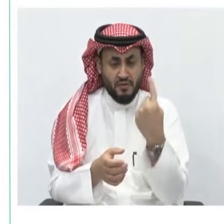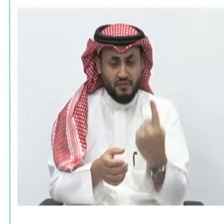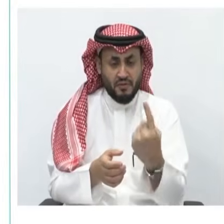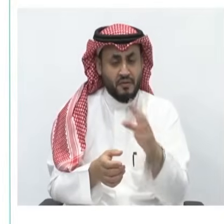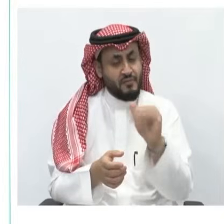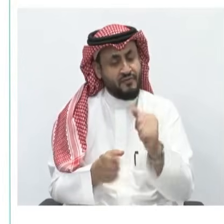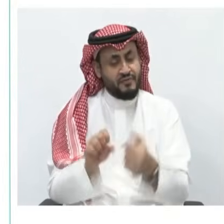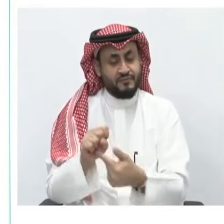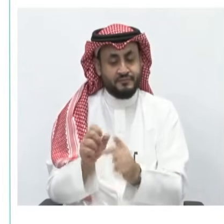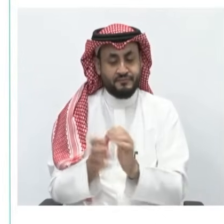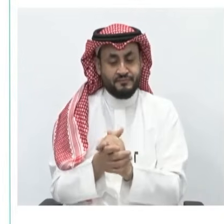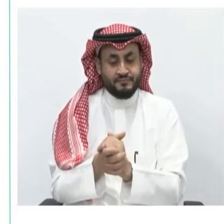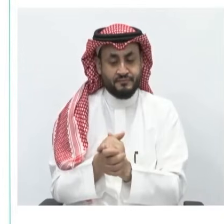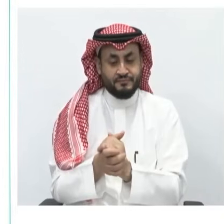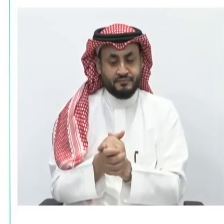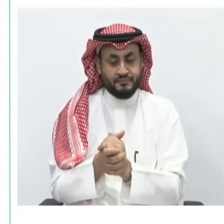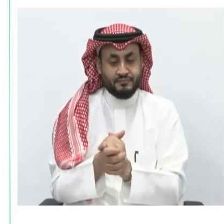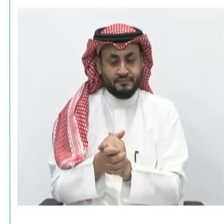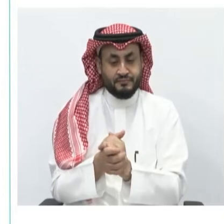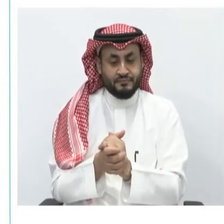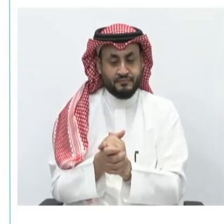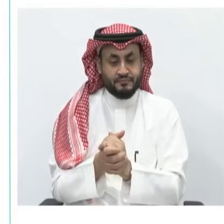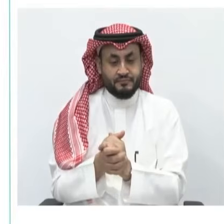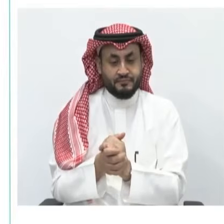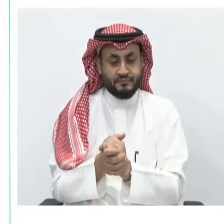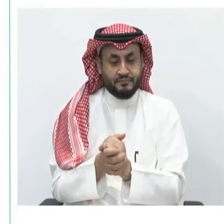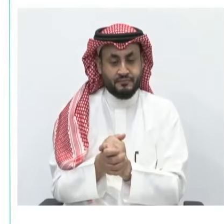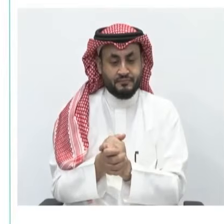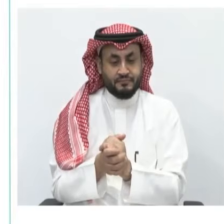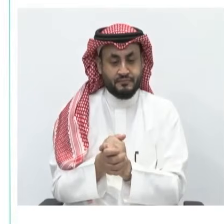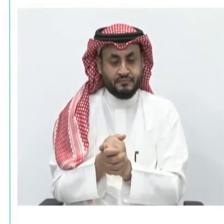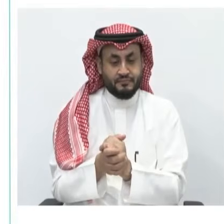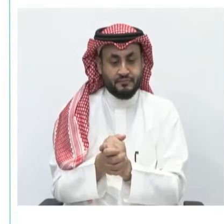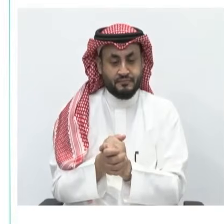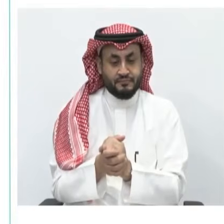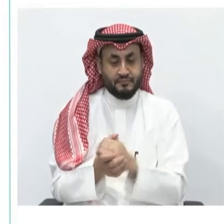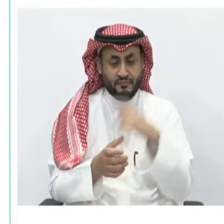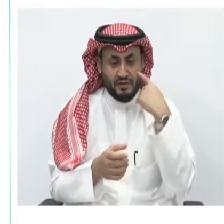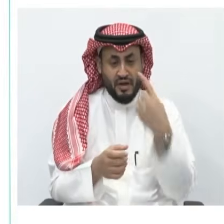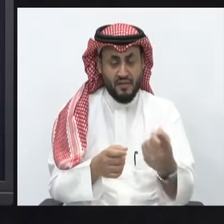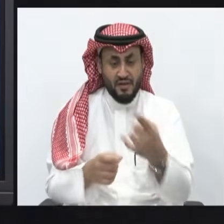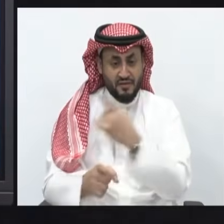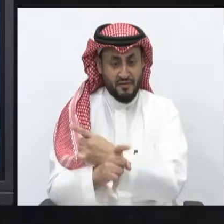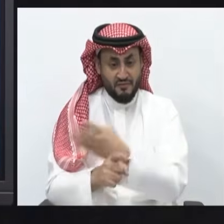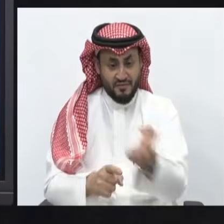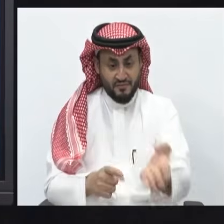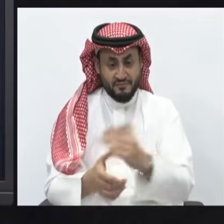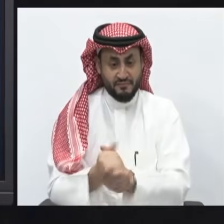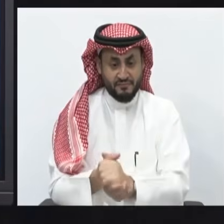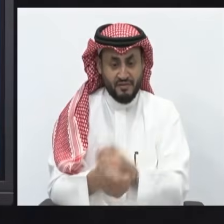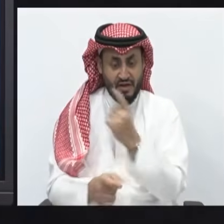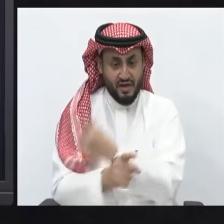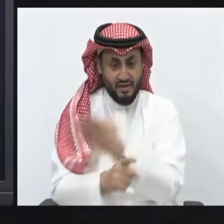need to S here. Okay, excellent. Okay, now, this is a teacher. Okay? This is a